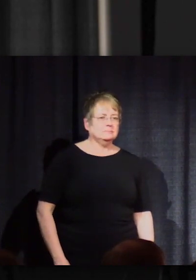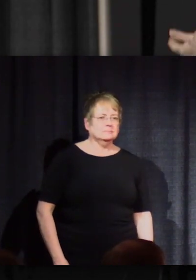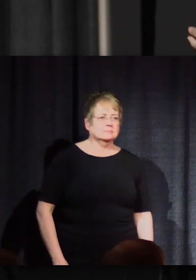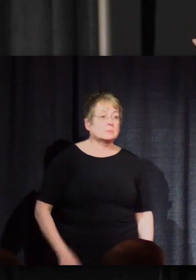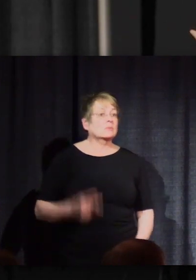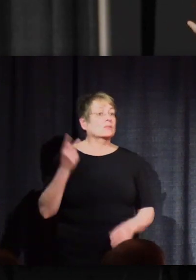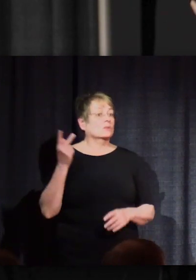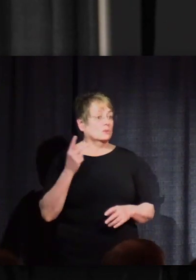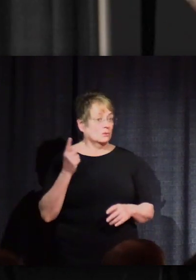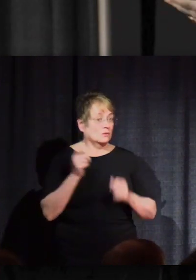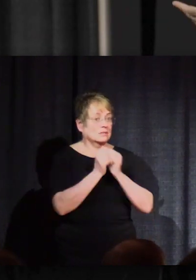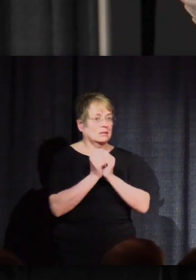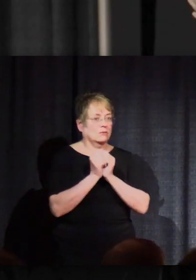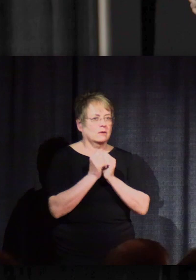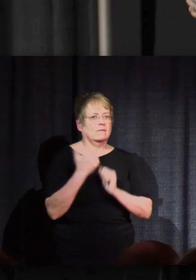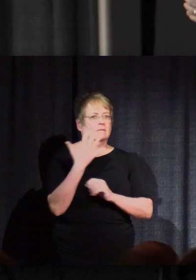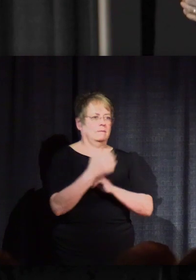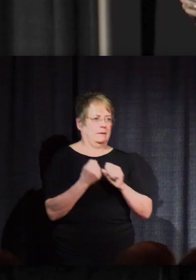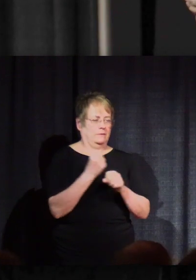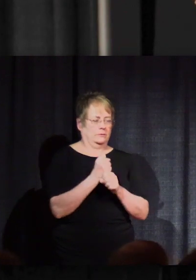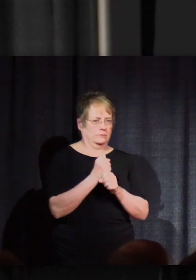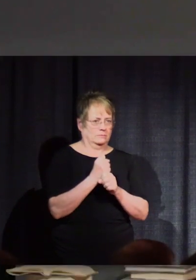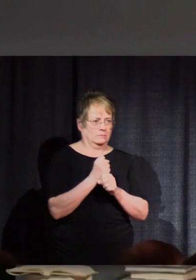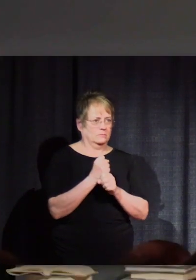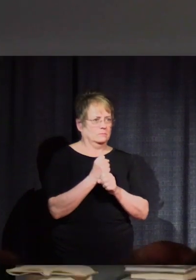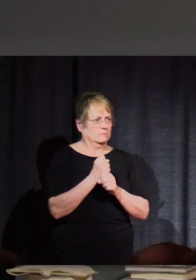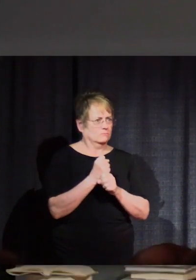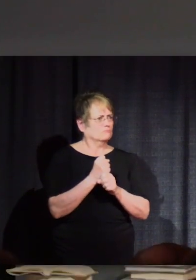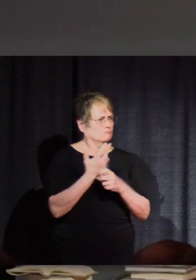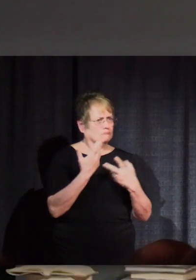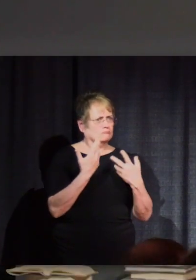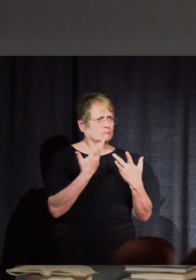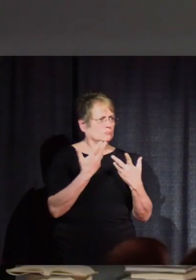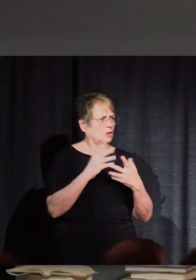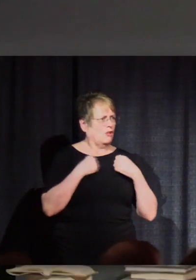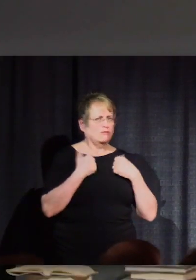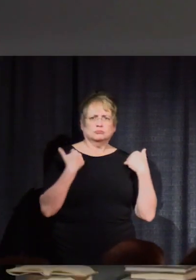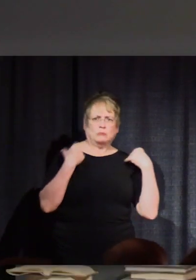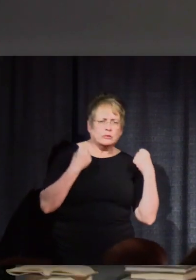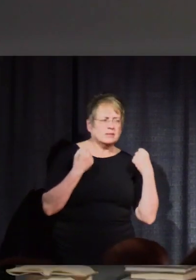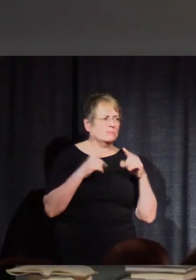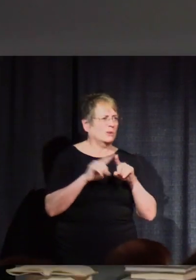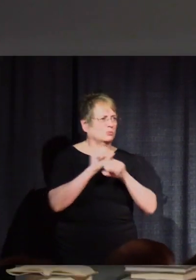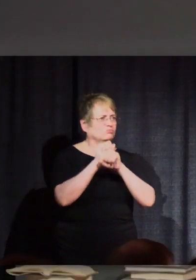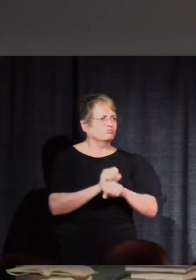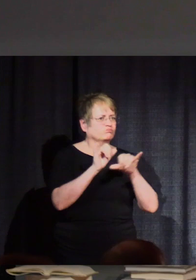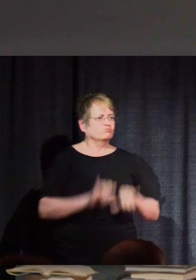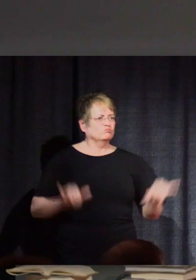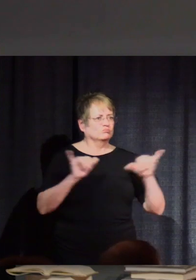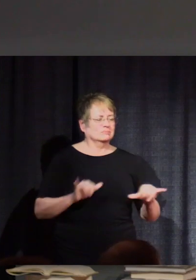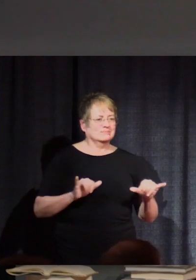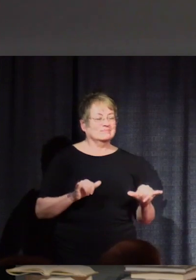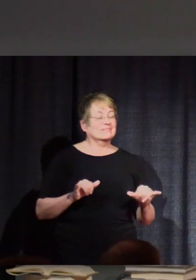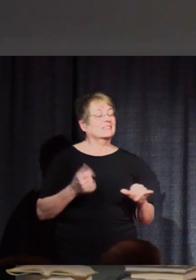We were together for 5 years. We had a very healthy and routine life. However, neither of us were